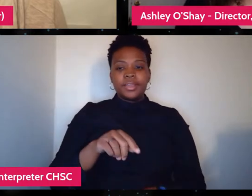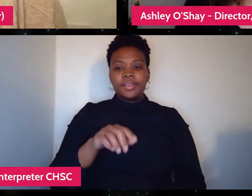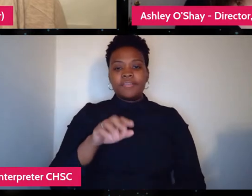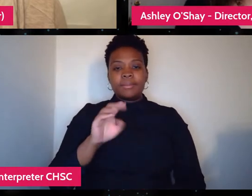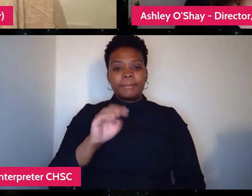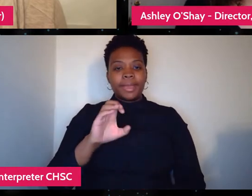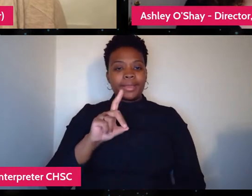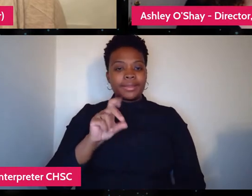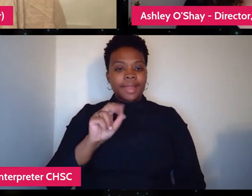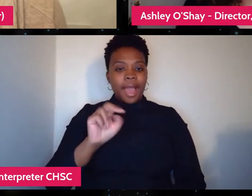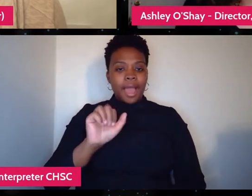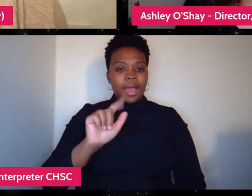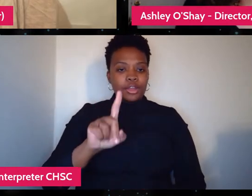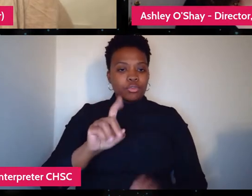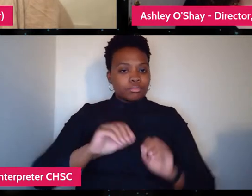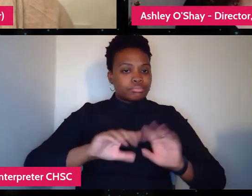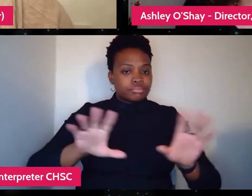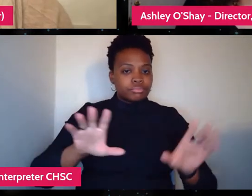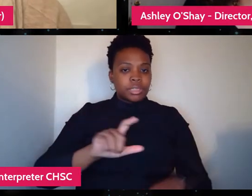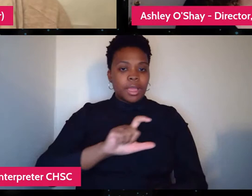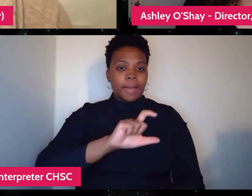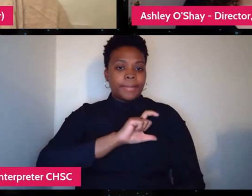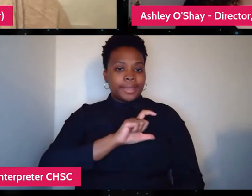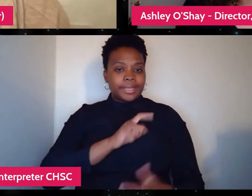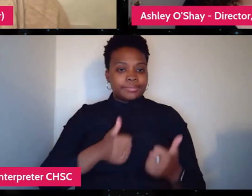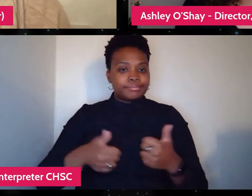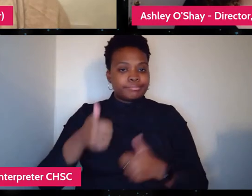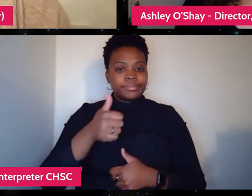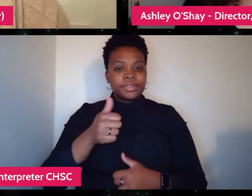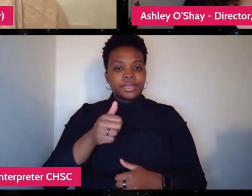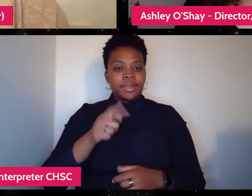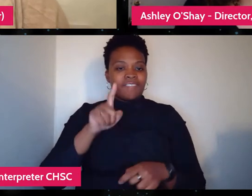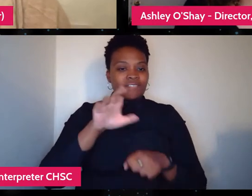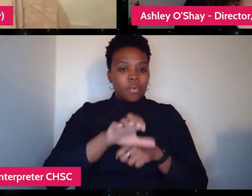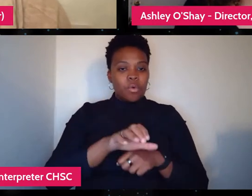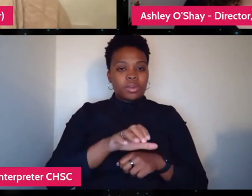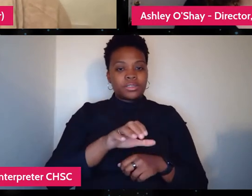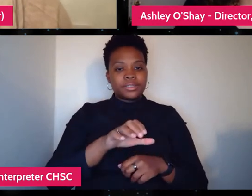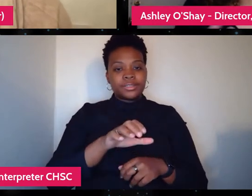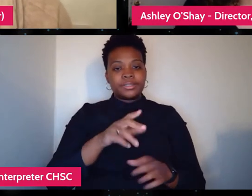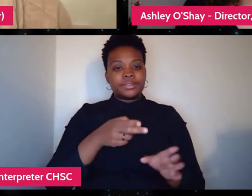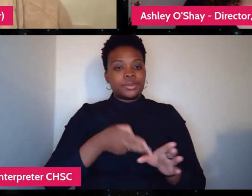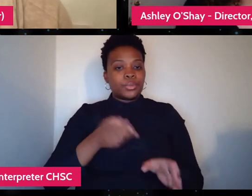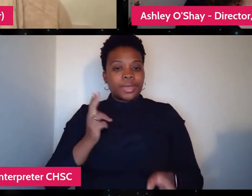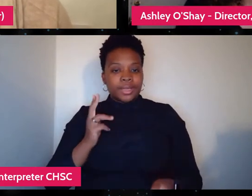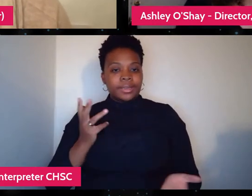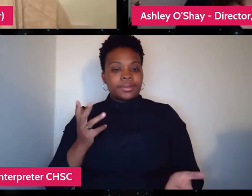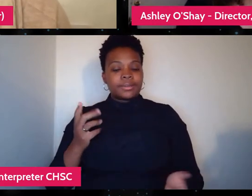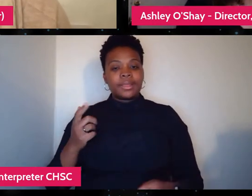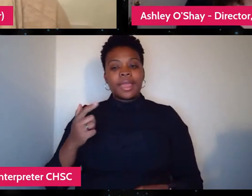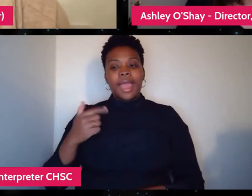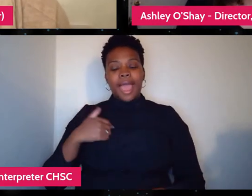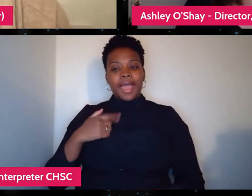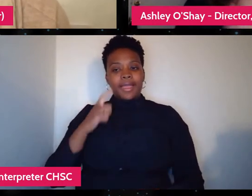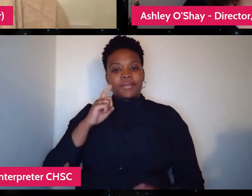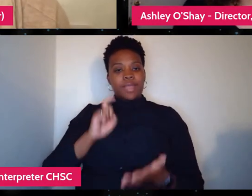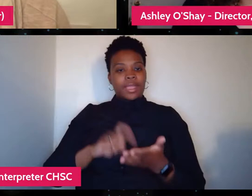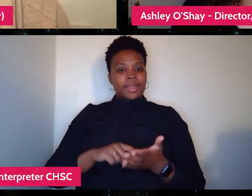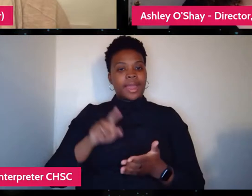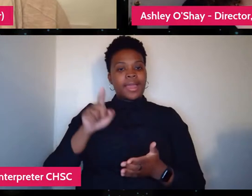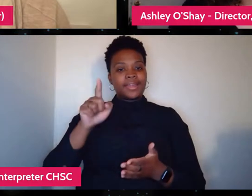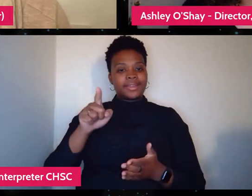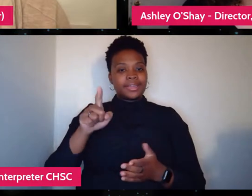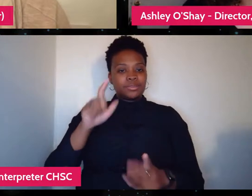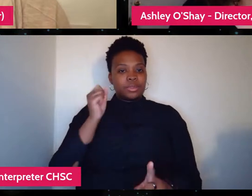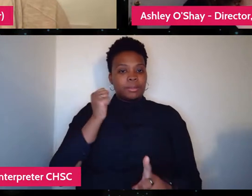and then the police superintendent was forced to resign. And so I just felt and could recognize that this was like a milestone